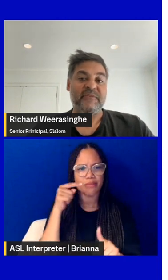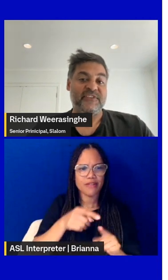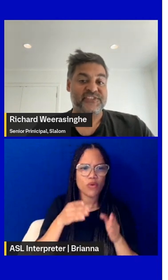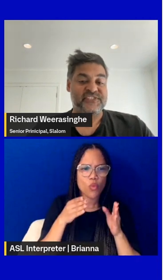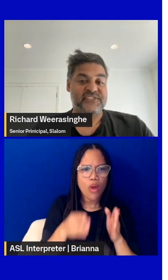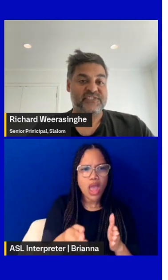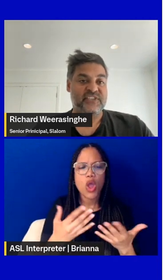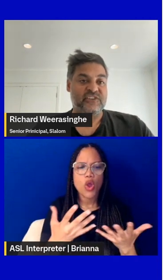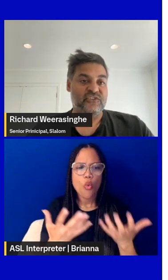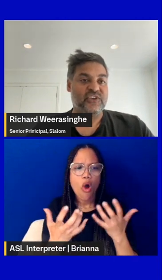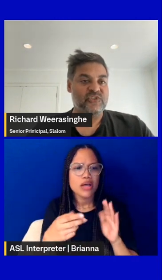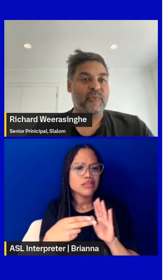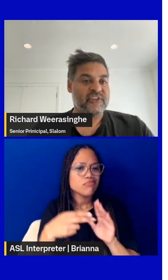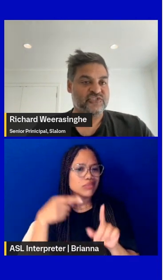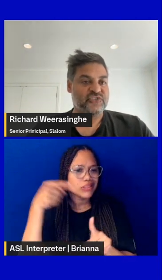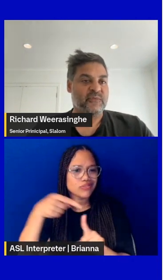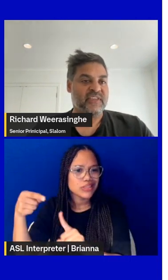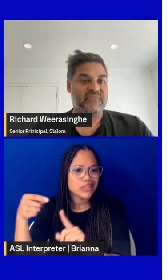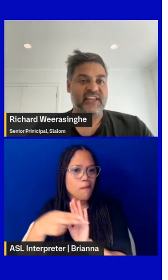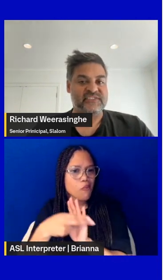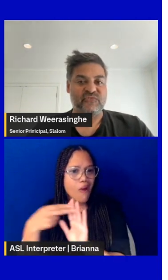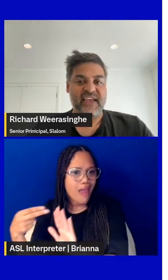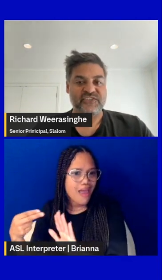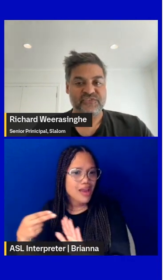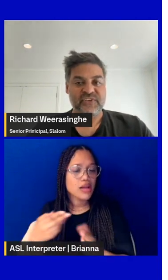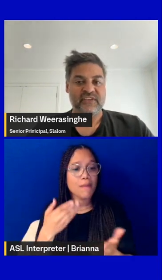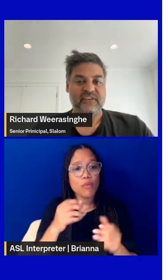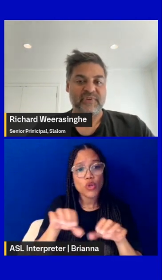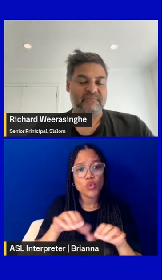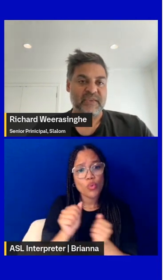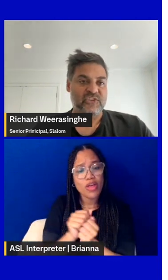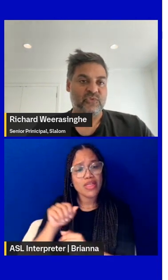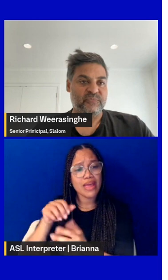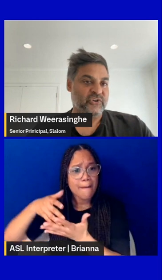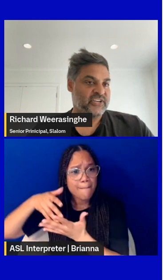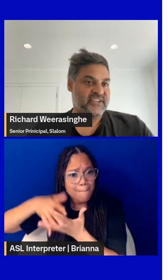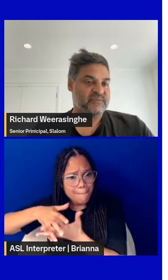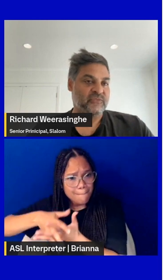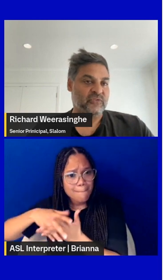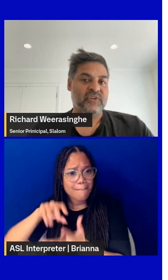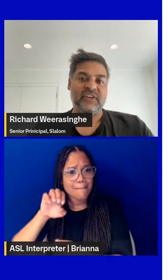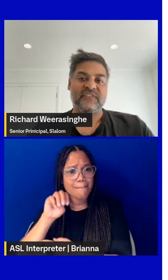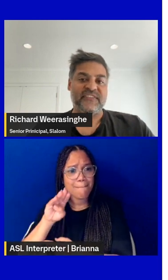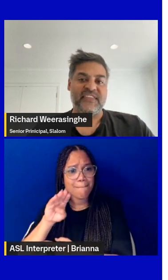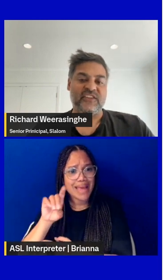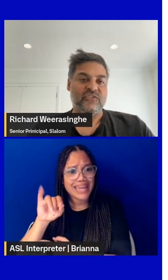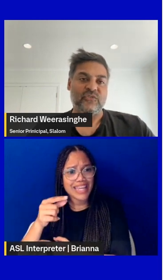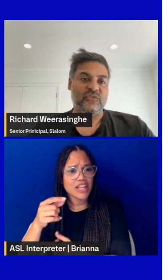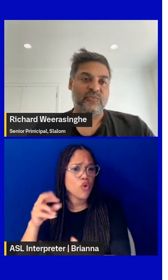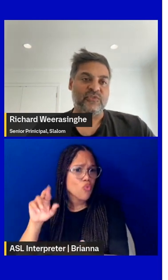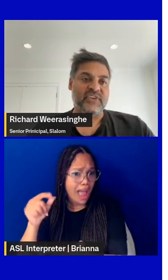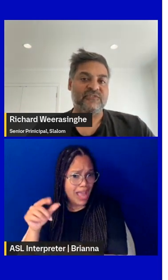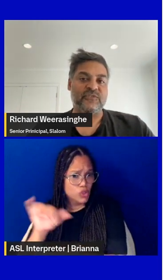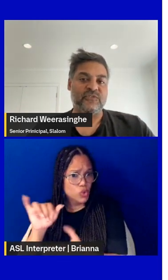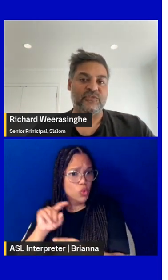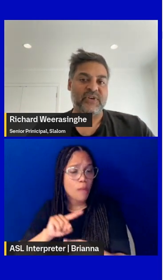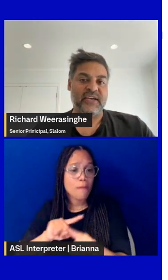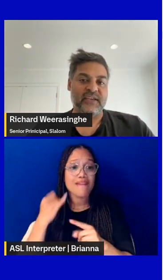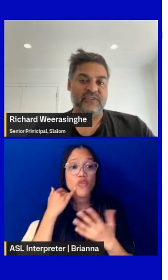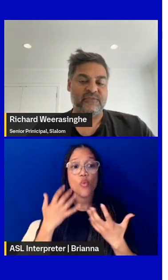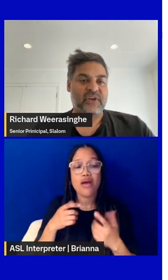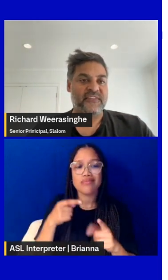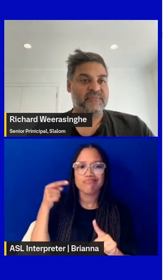and maybe this is, you might be able to do that with embeddings in RAG too, but maybe you want to build a custom model that then you give